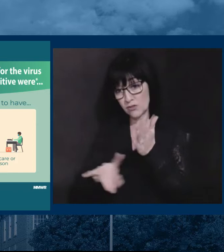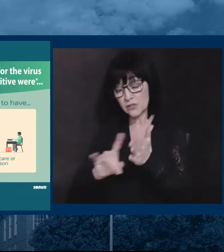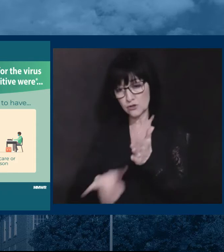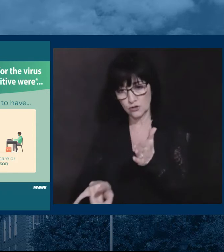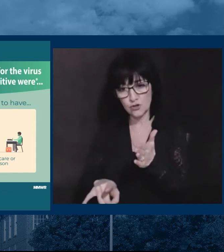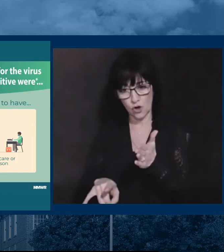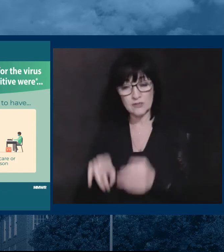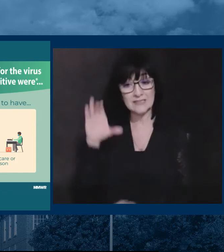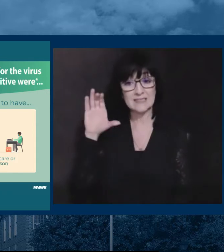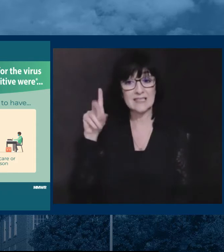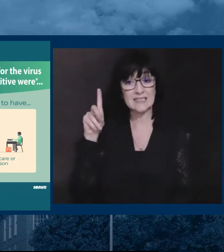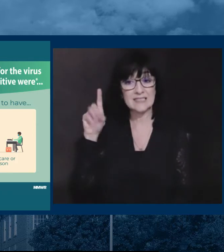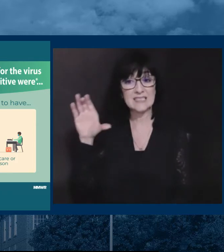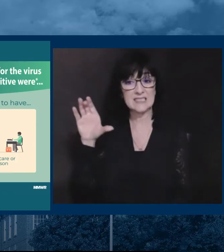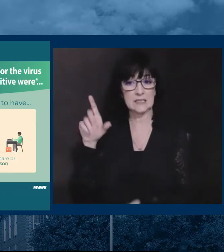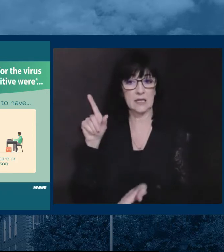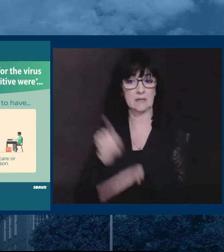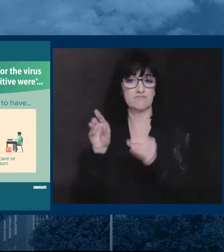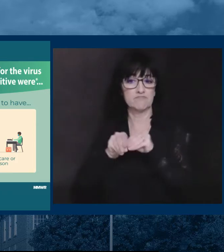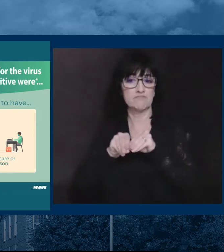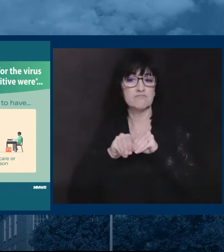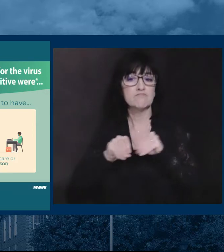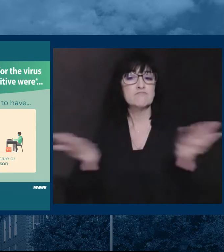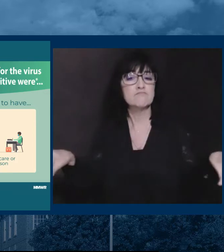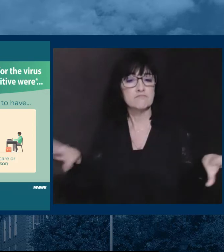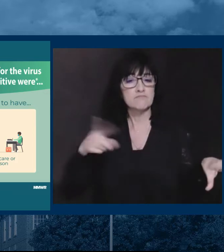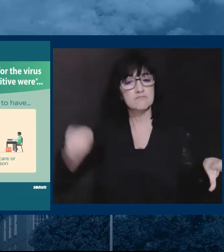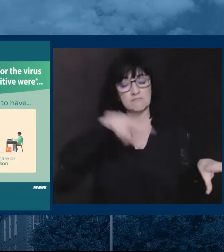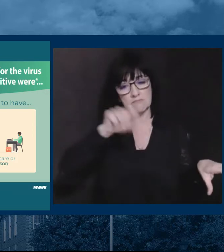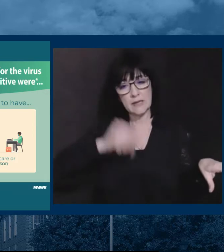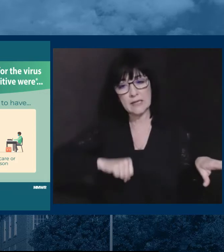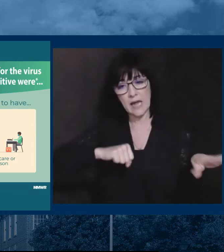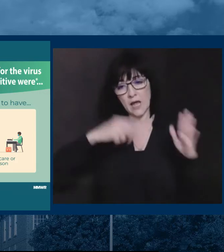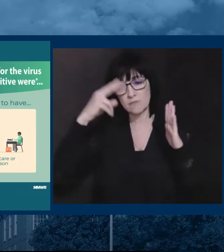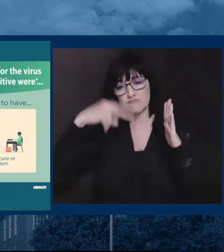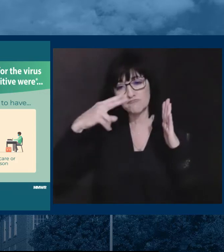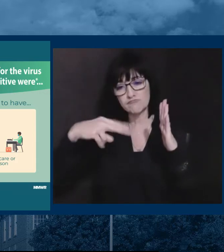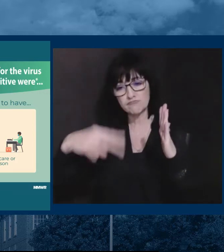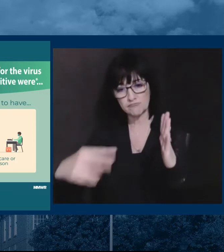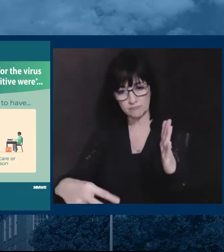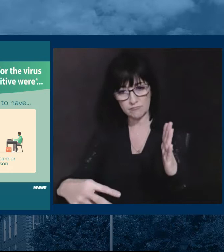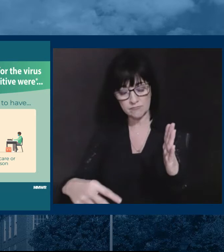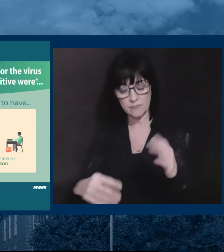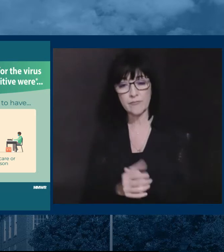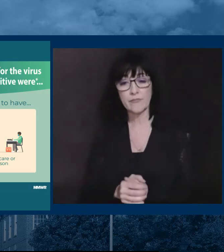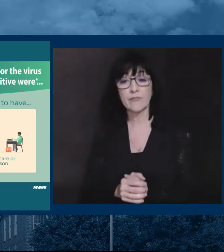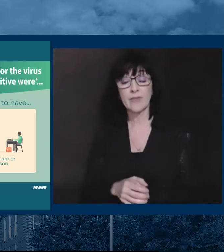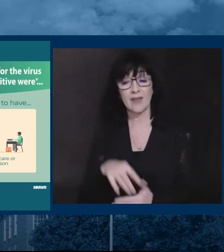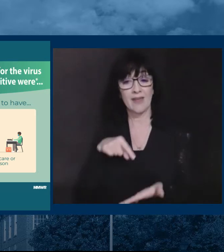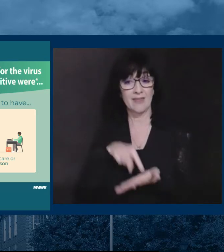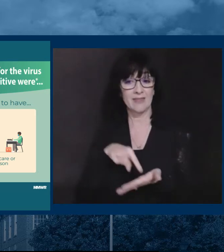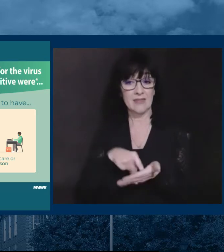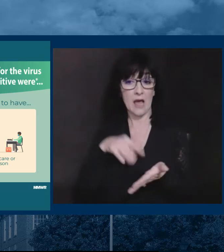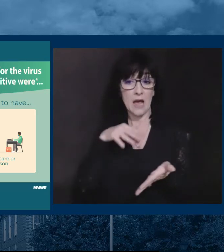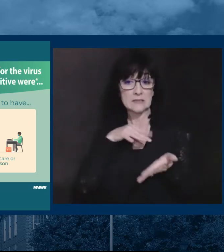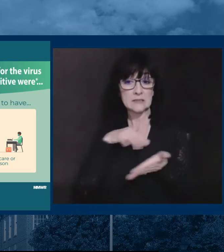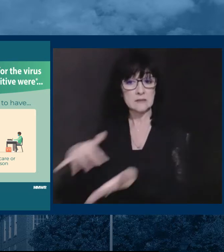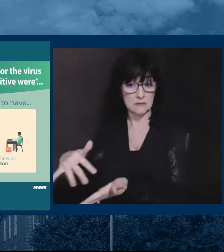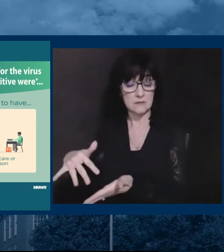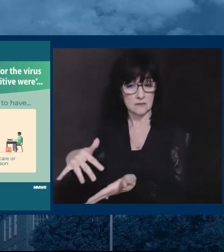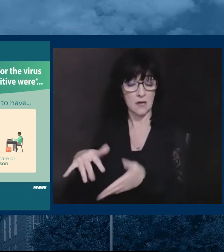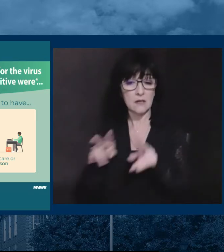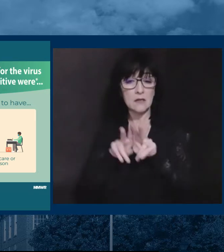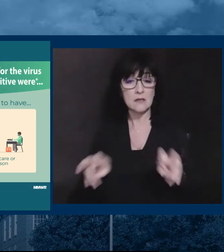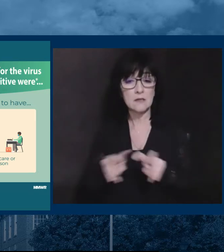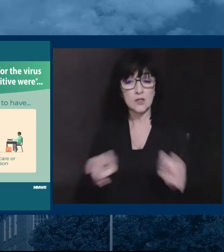weeks ago, where they looked at 400 students in Mississippi who tested positive, 400 students.